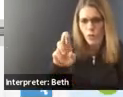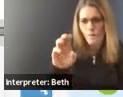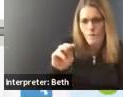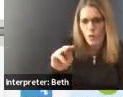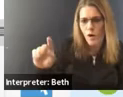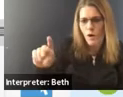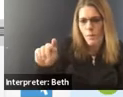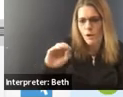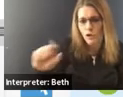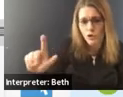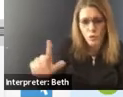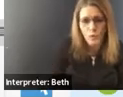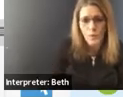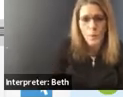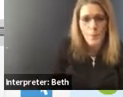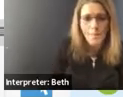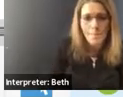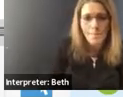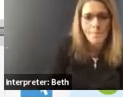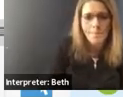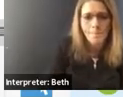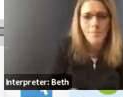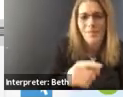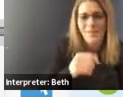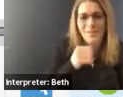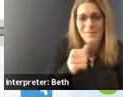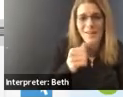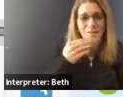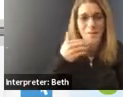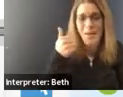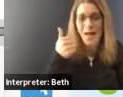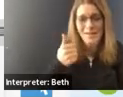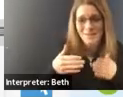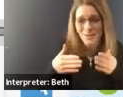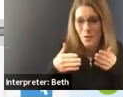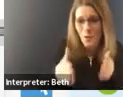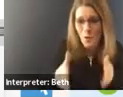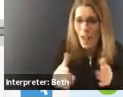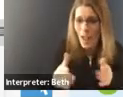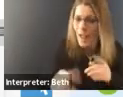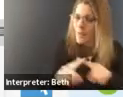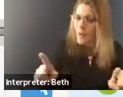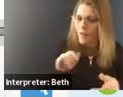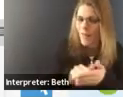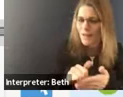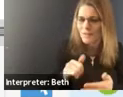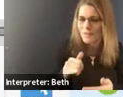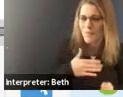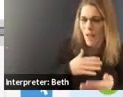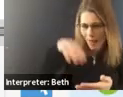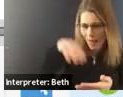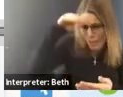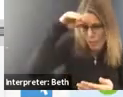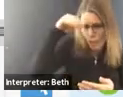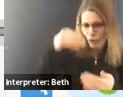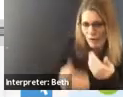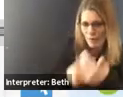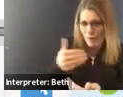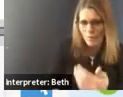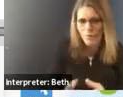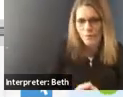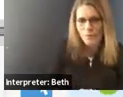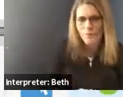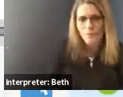not a good way to do it, but it's my learning process. I come from an